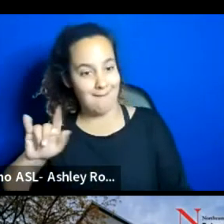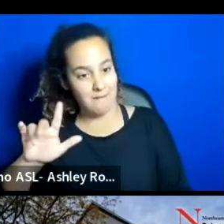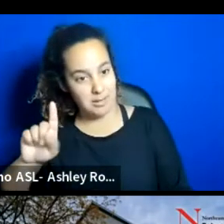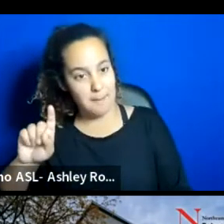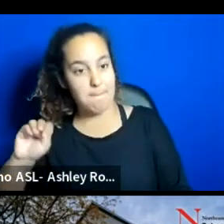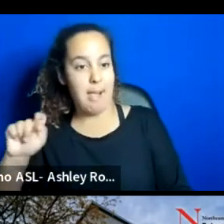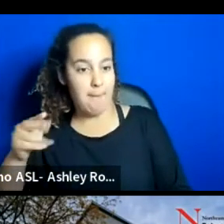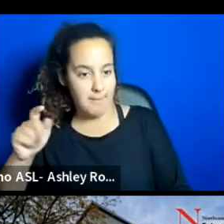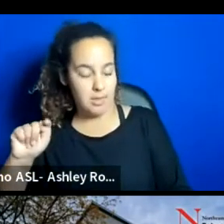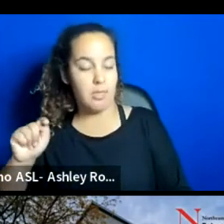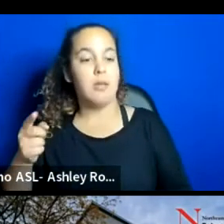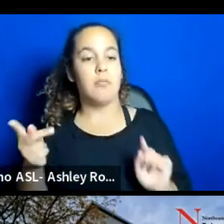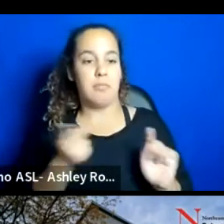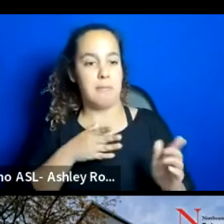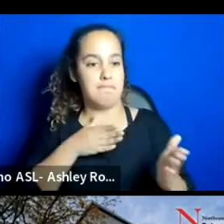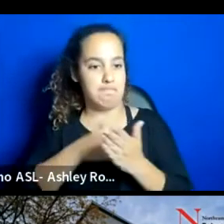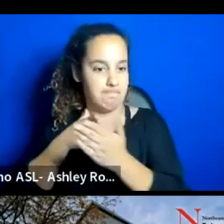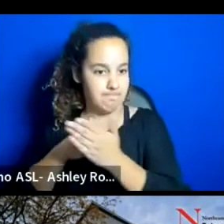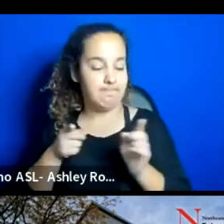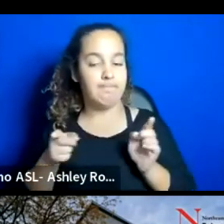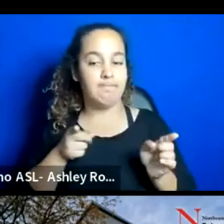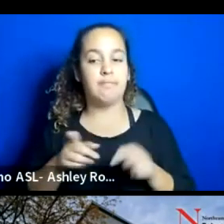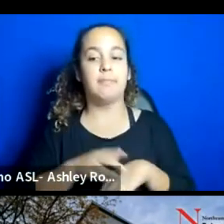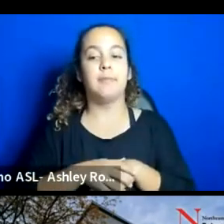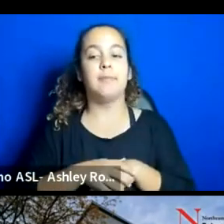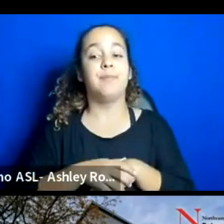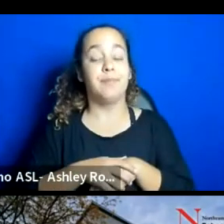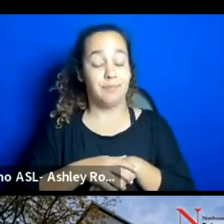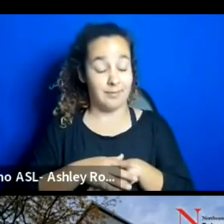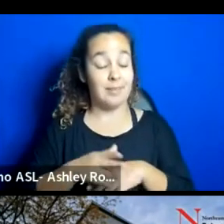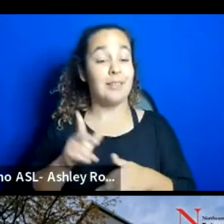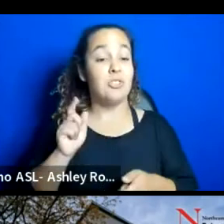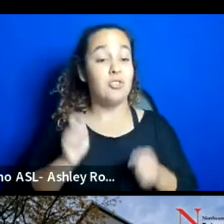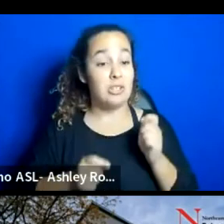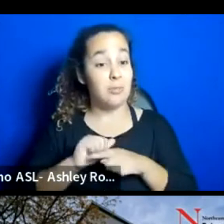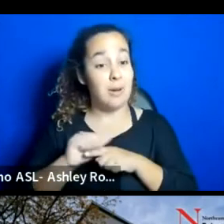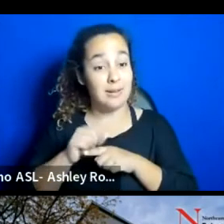the writers. The changing practices of playwriting